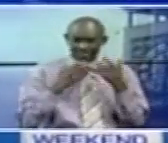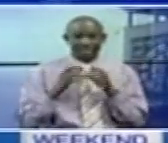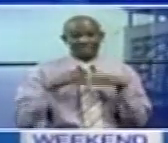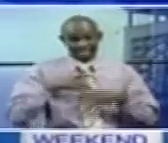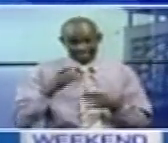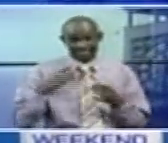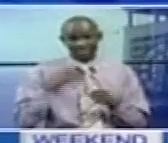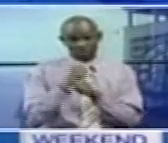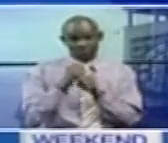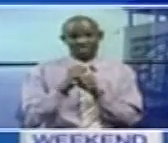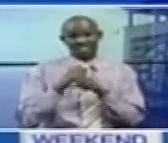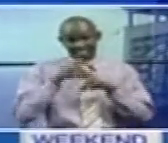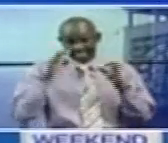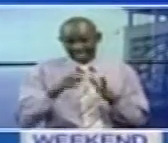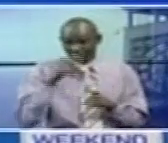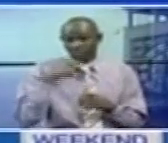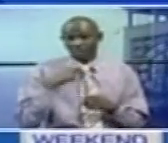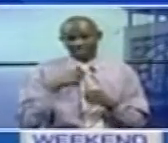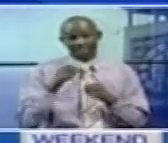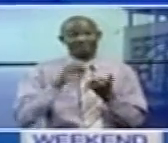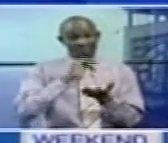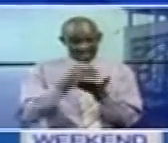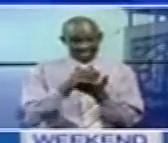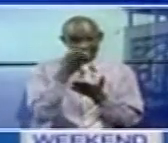interest in our job seeker tonight, who is seeking some